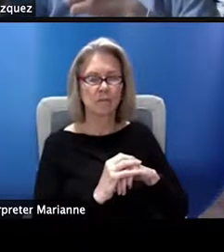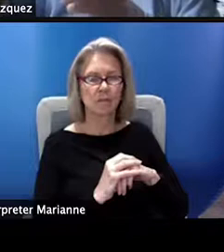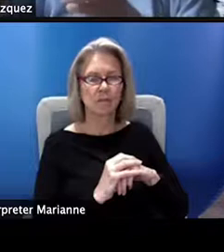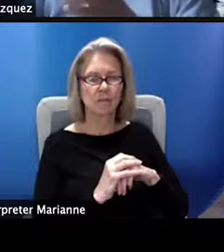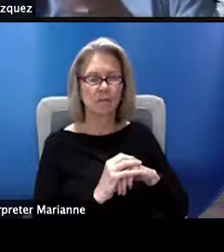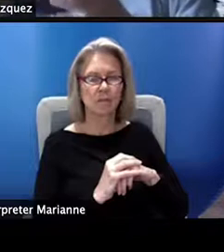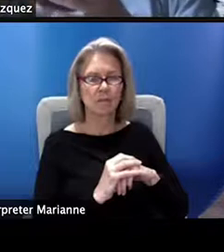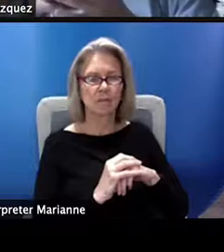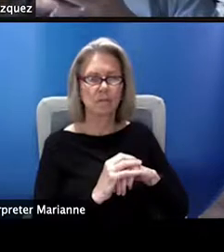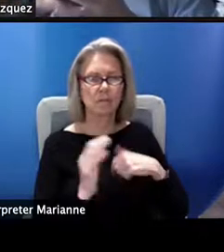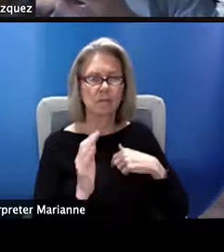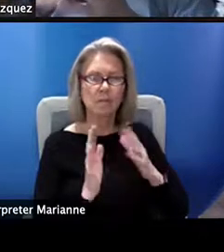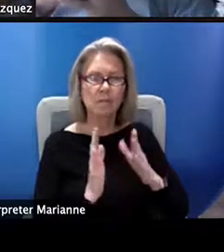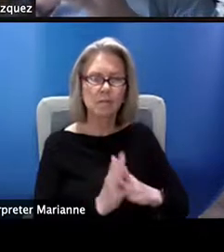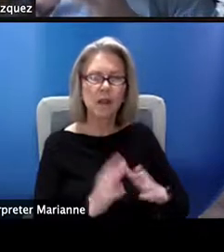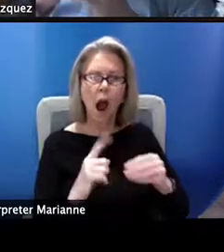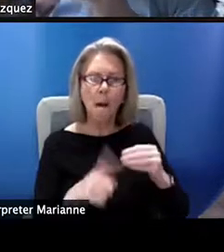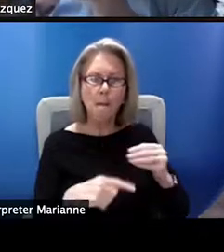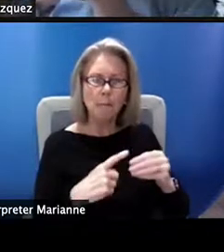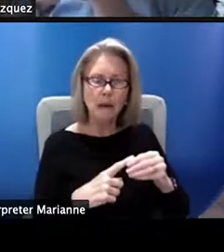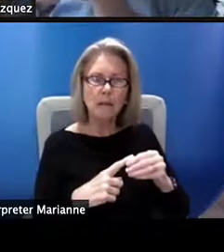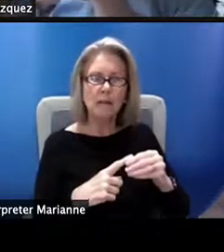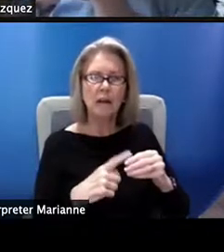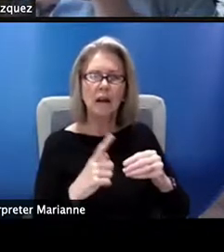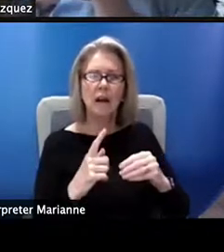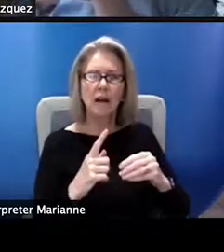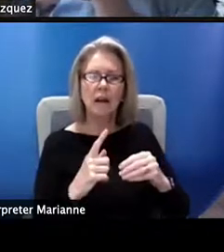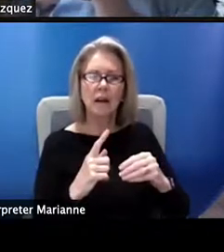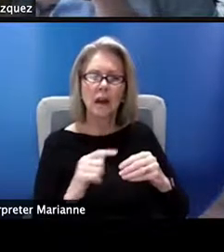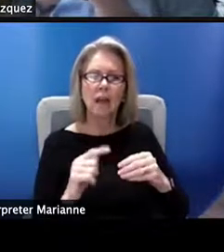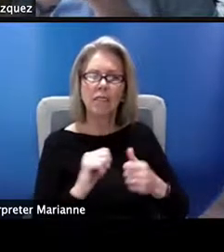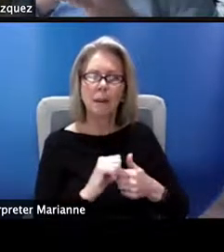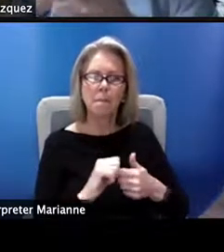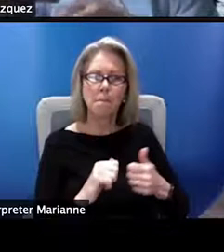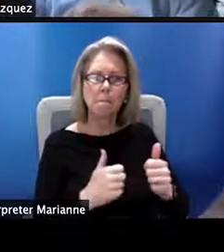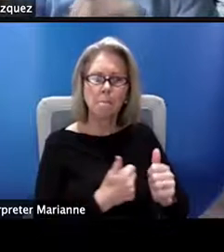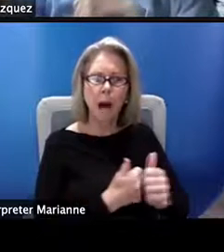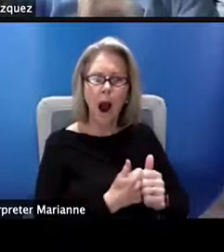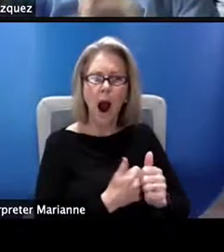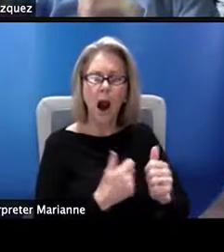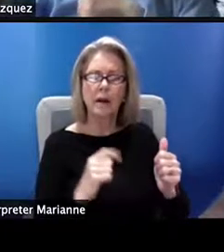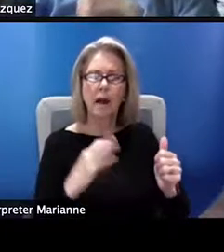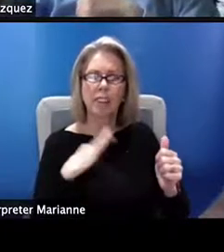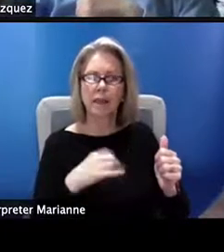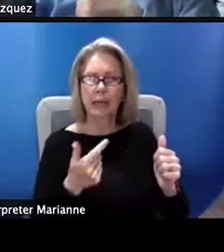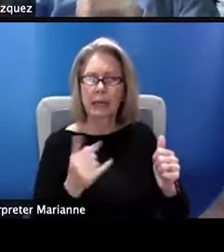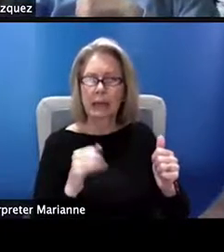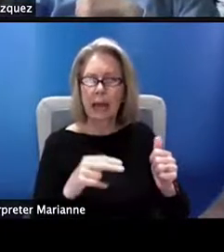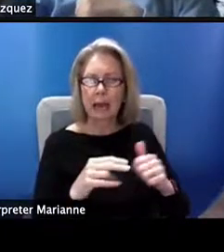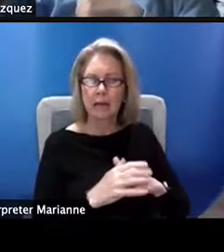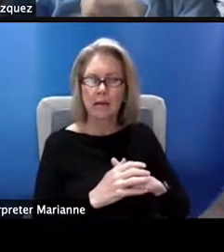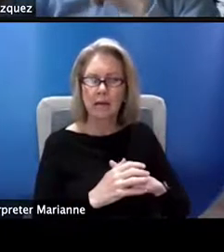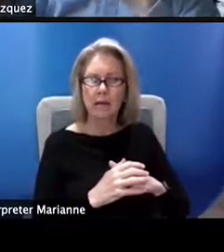Priscilla about the impulse behind the game video that you just showed us? Because Fred,